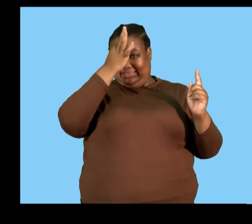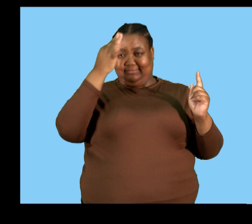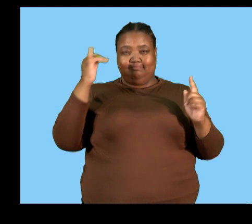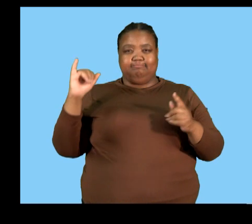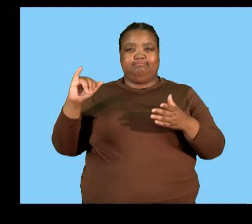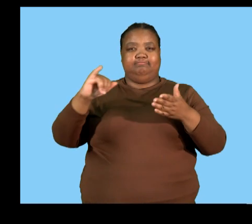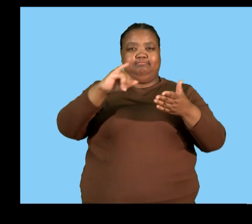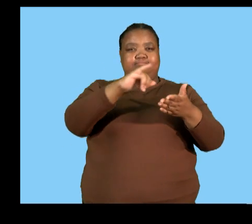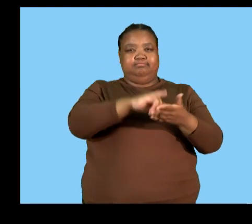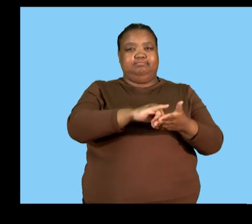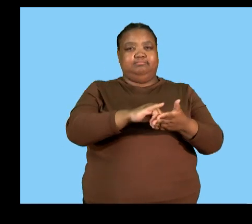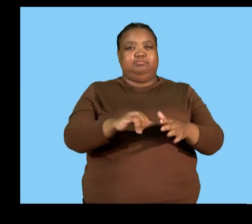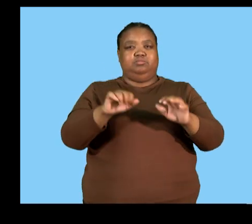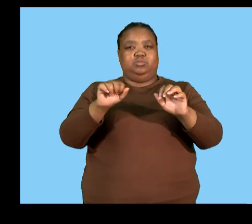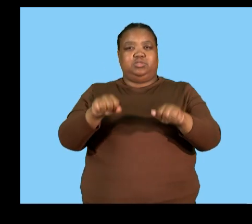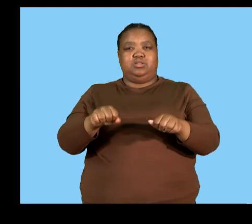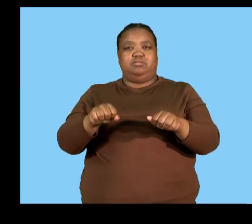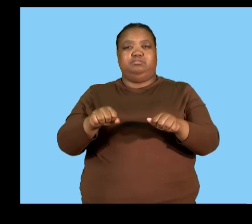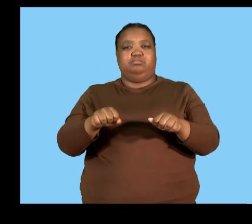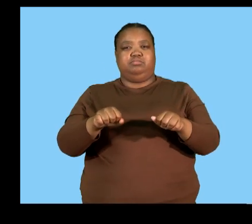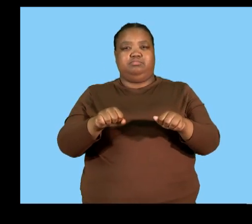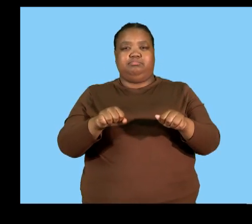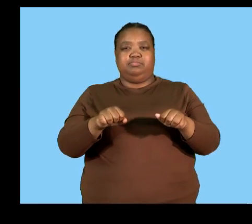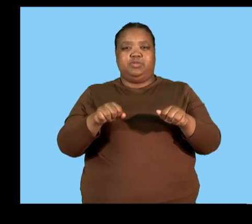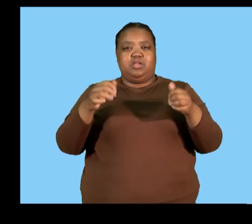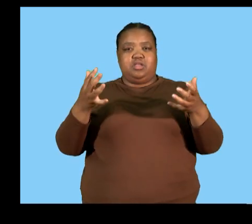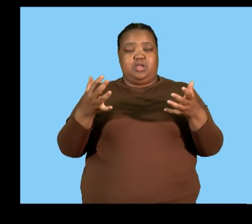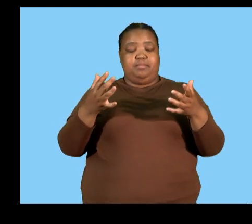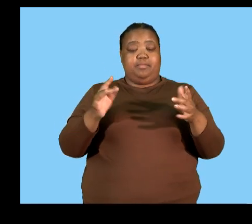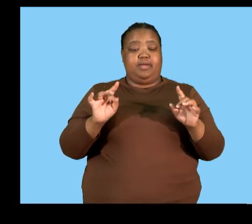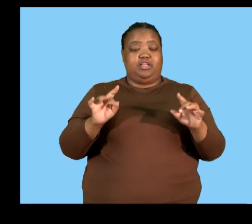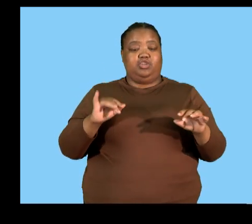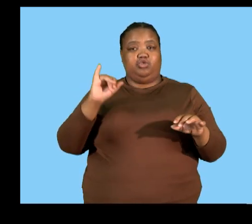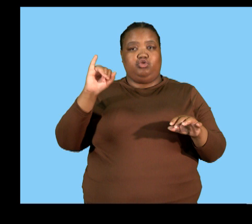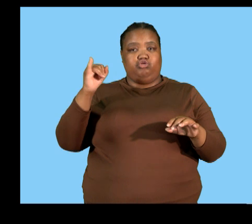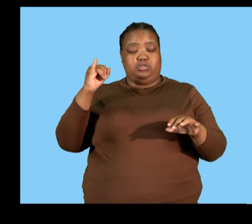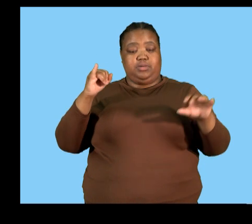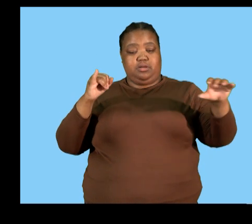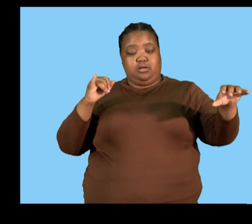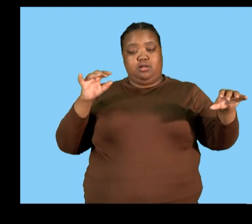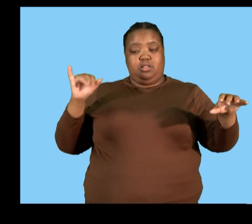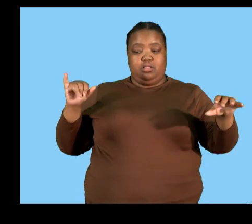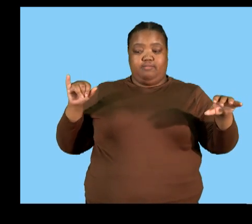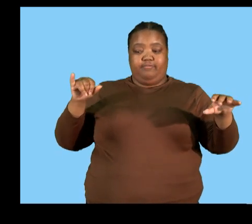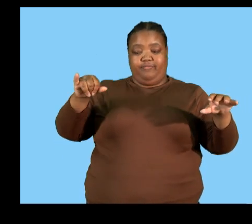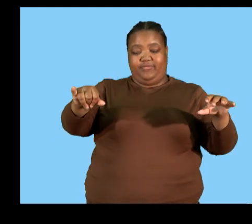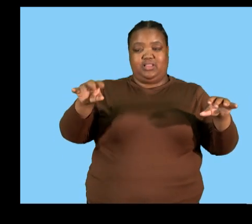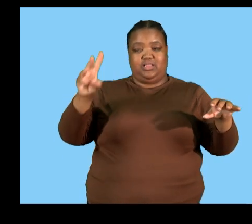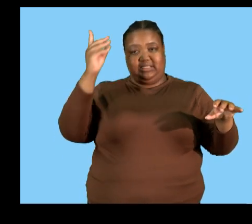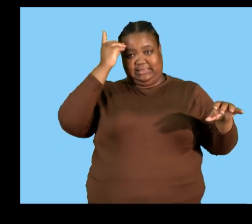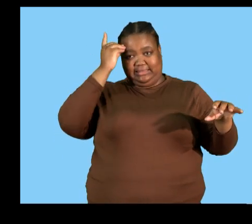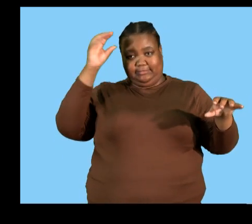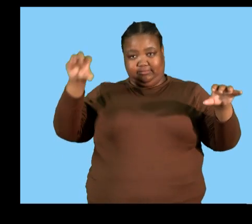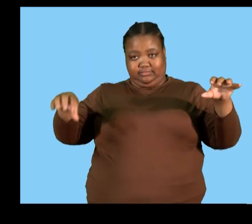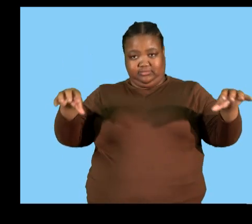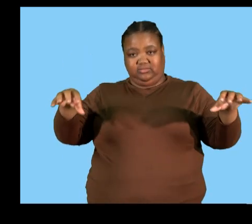kilometers between Johannesburg and Durban. Calculate the average speed correct to 1 decimal place. So now the average